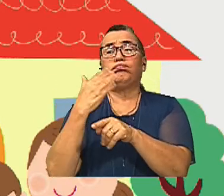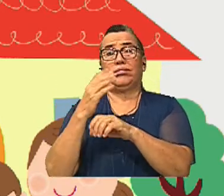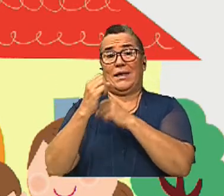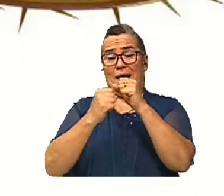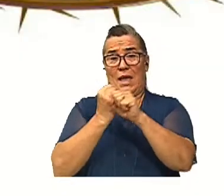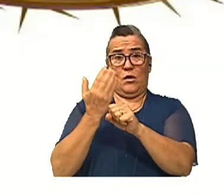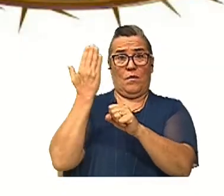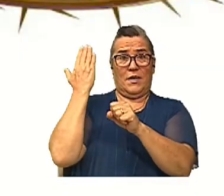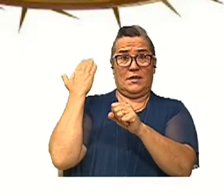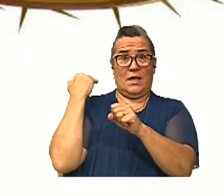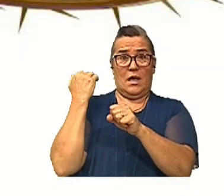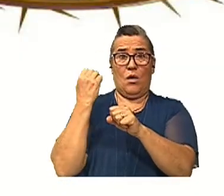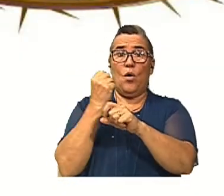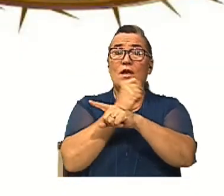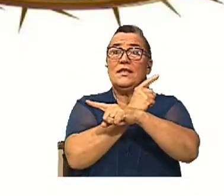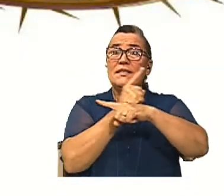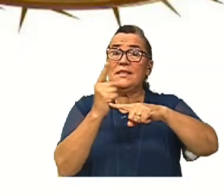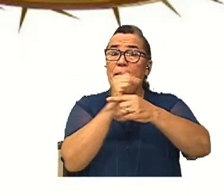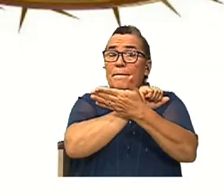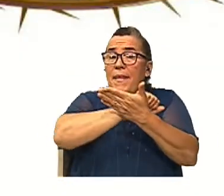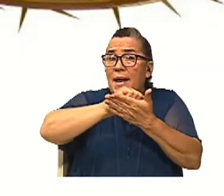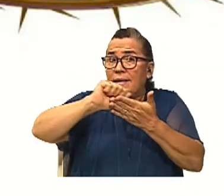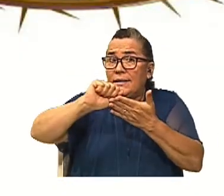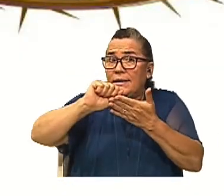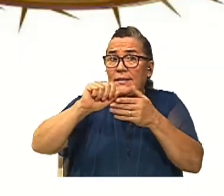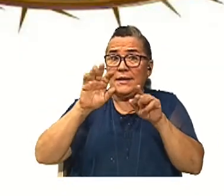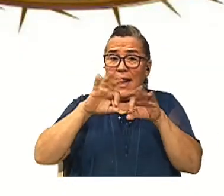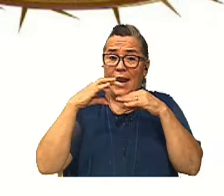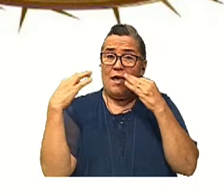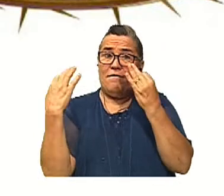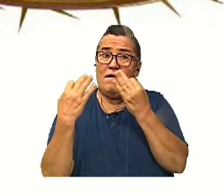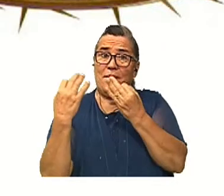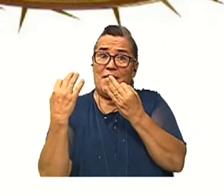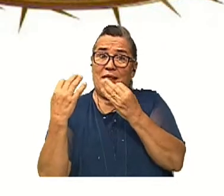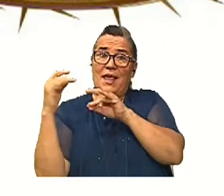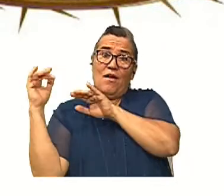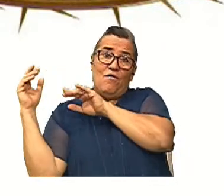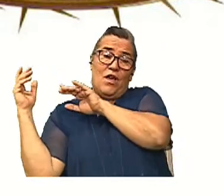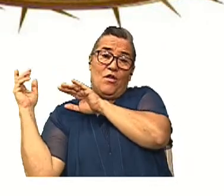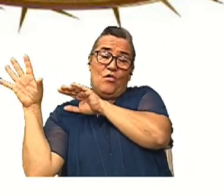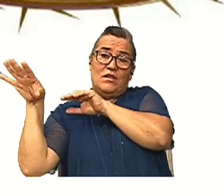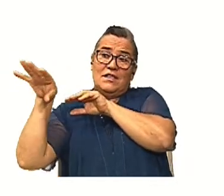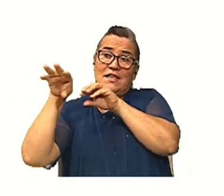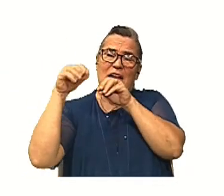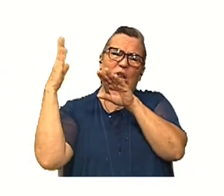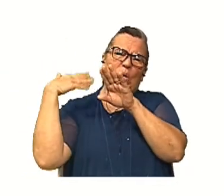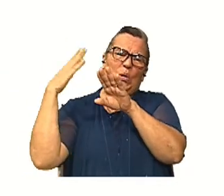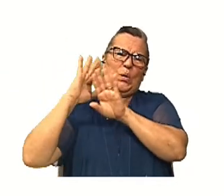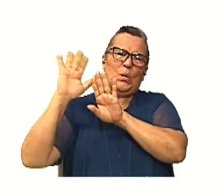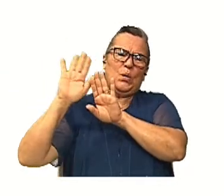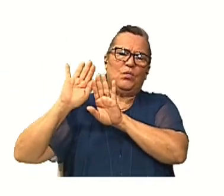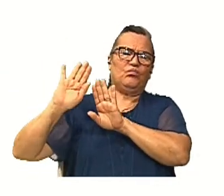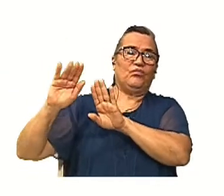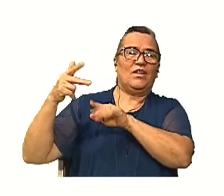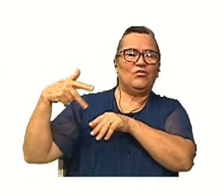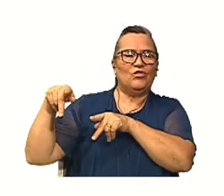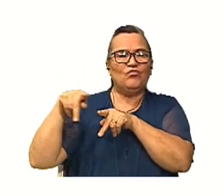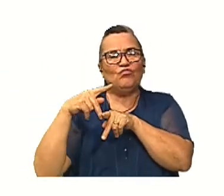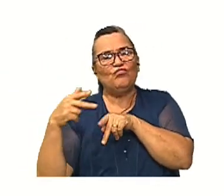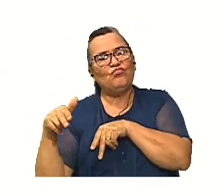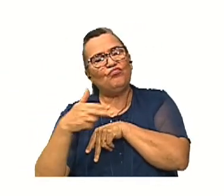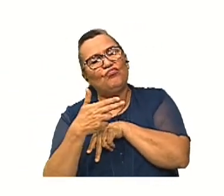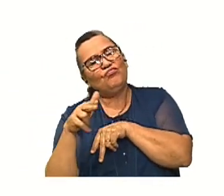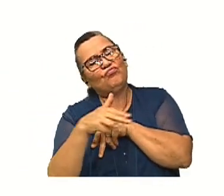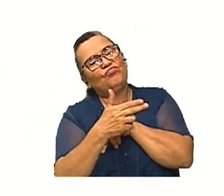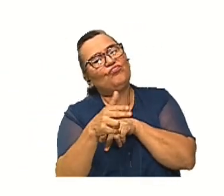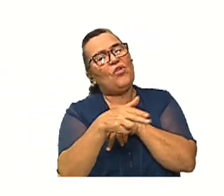during Holy Week, Lauren's family wanted to get out of the heat. They traveled to the Adenal